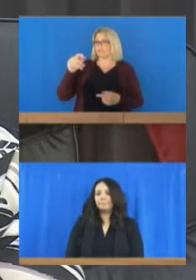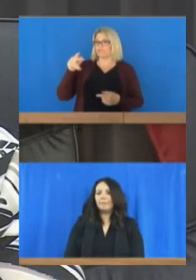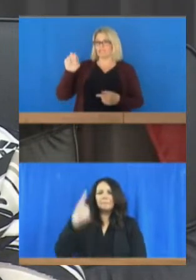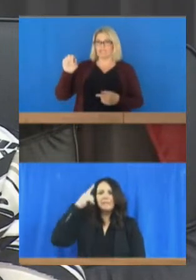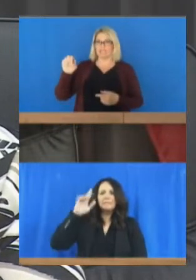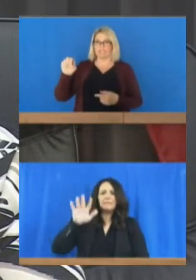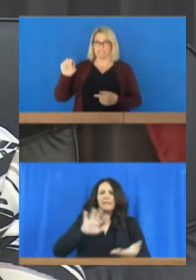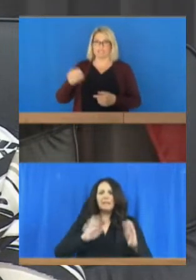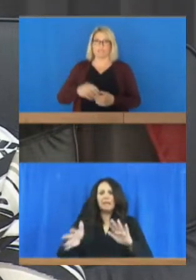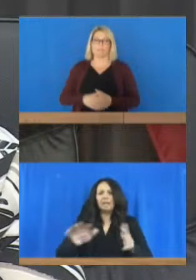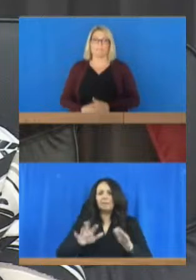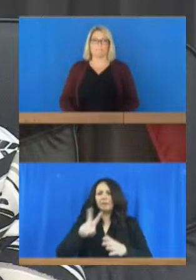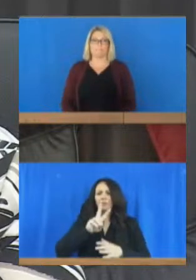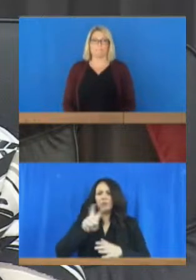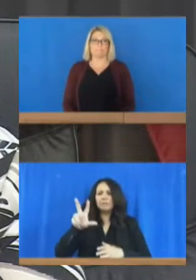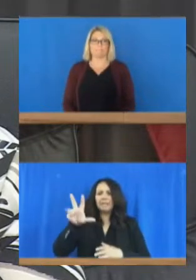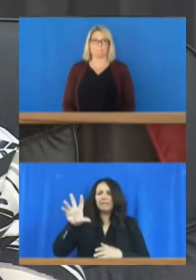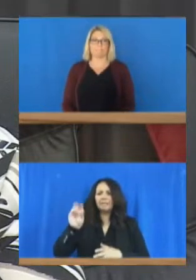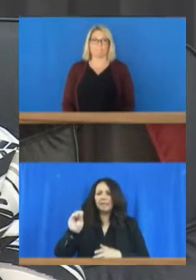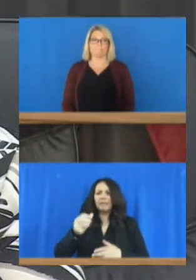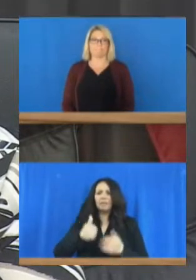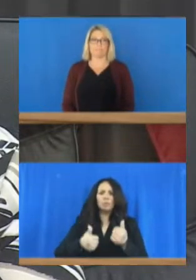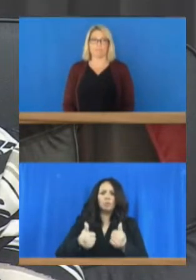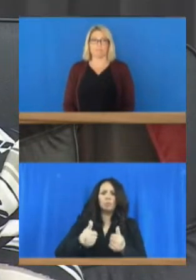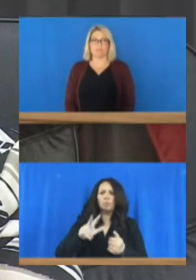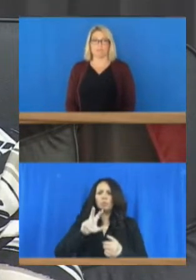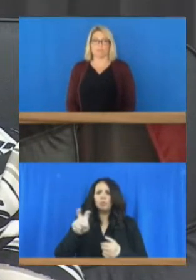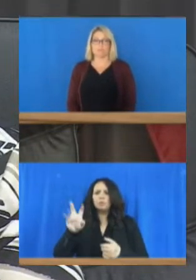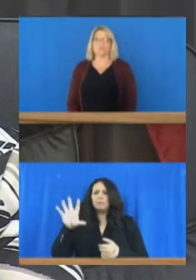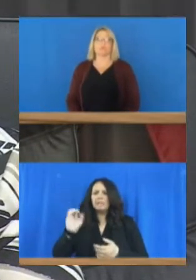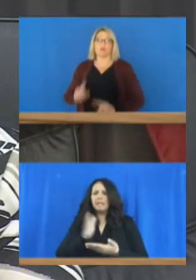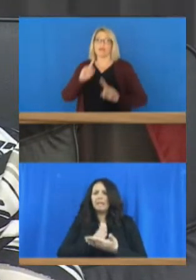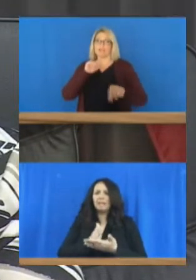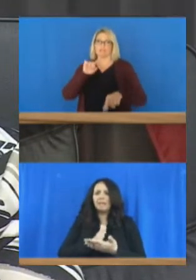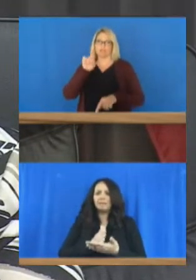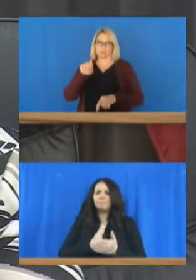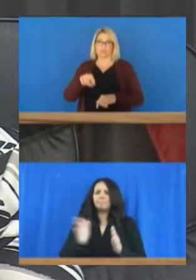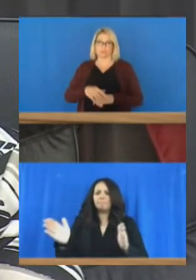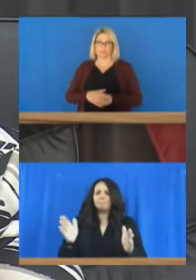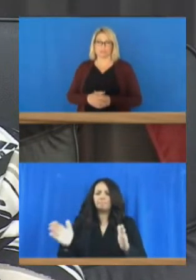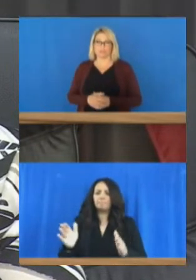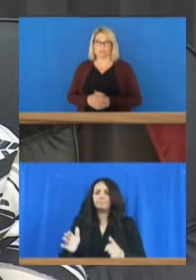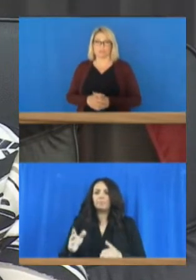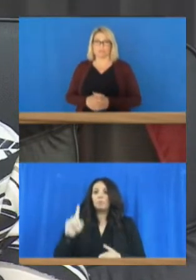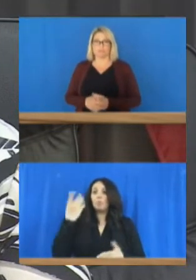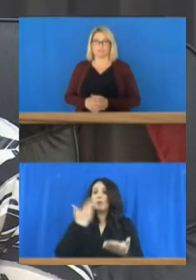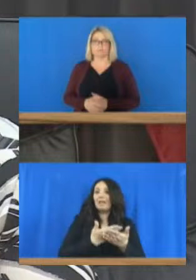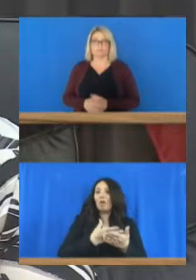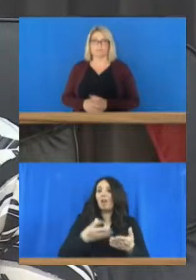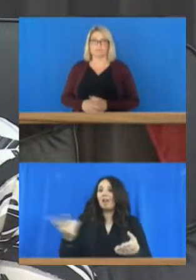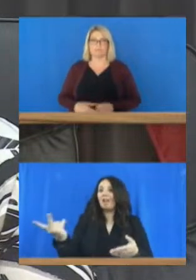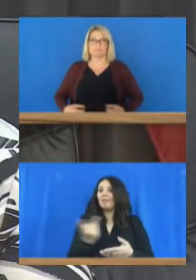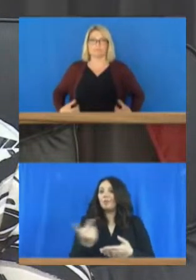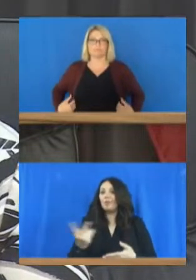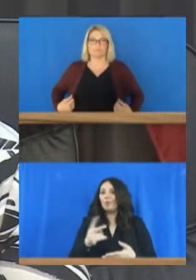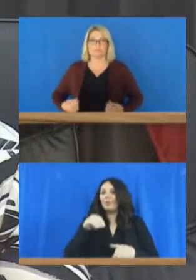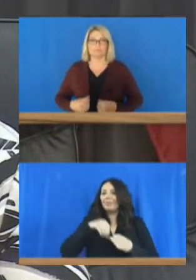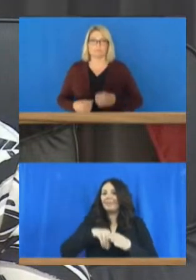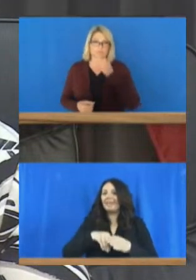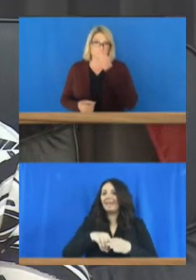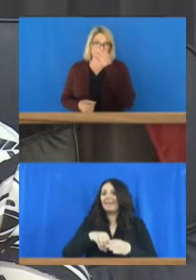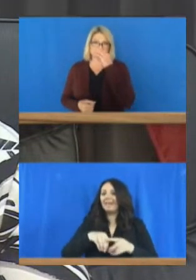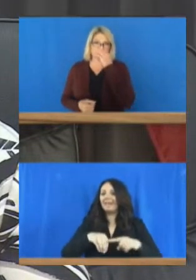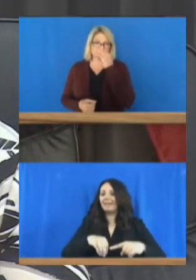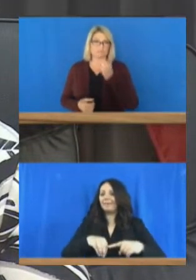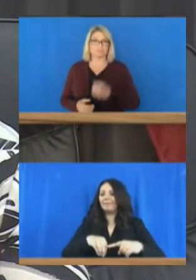we did not find anything else, that is our best hypothesis and conclusion at this point in time. With